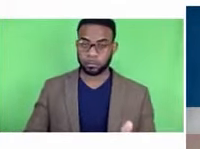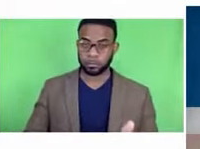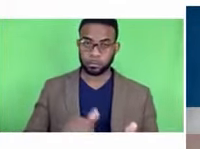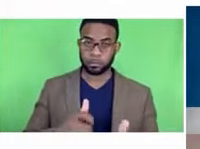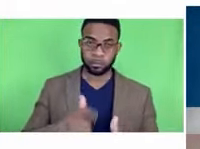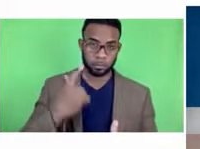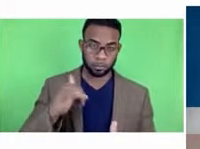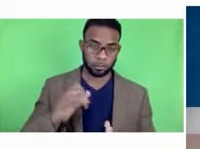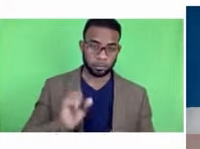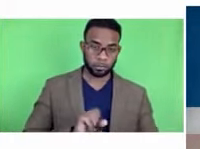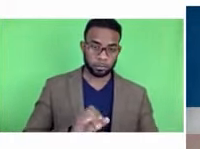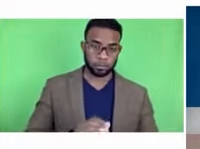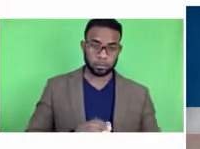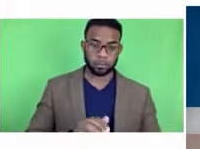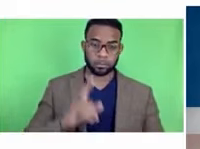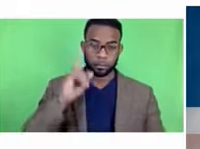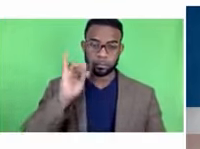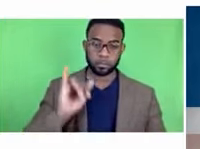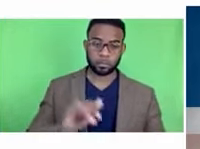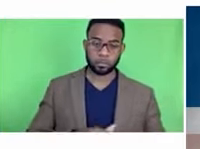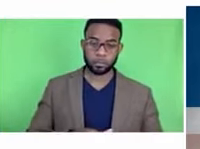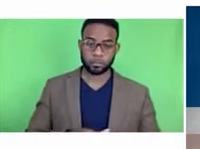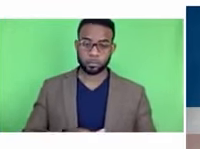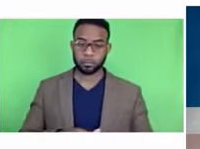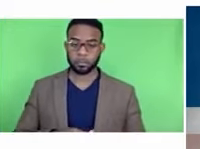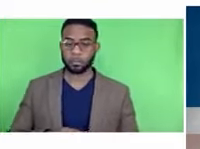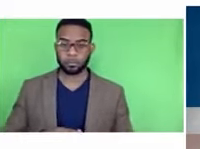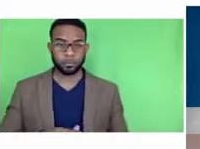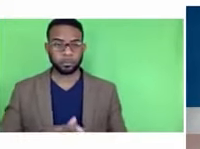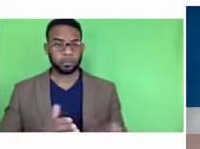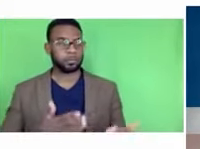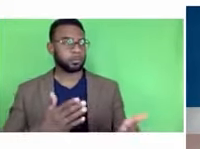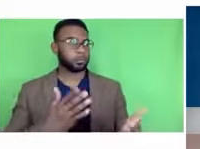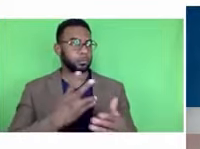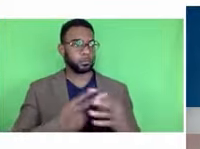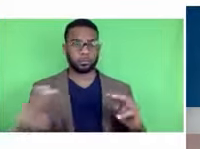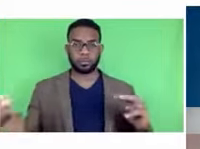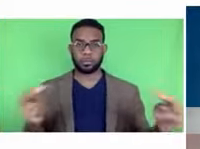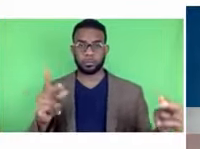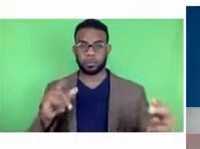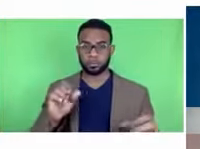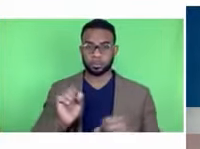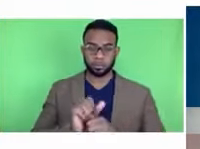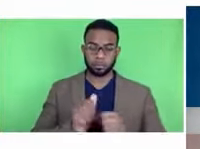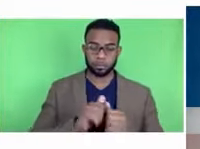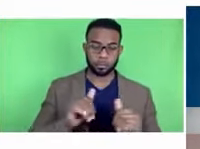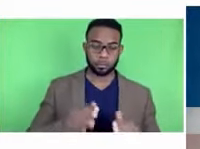employer. I think that makes things much, much easier on both sides if they work together this way.